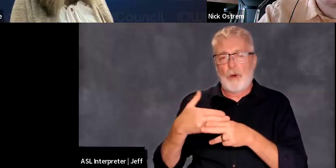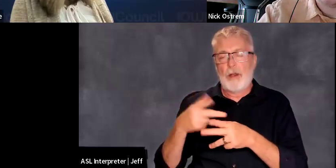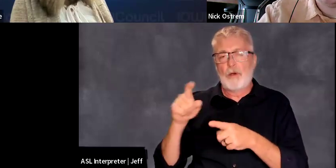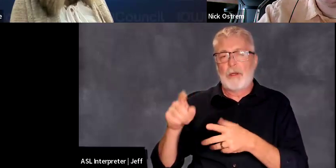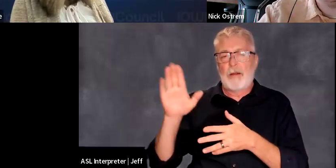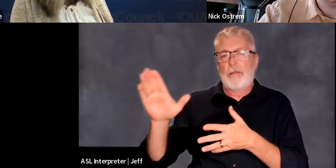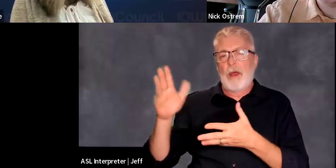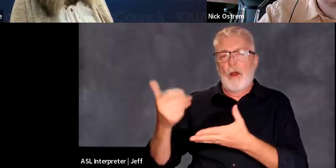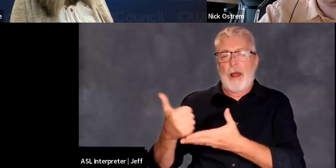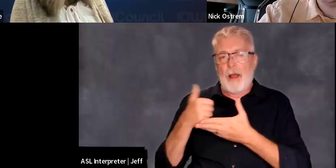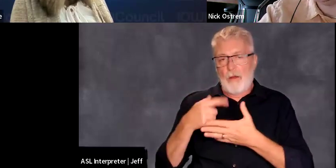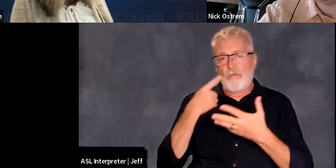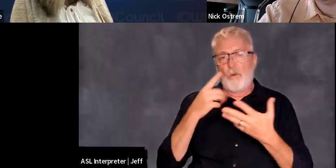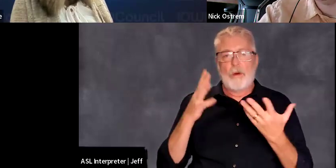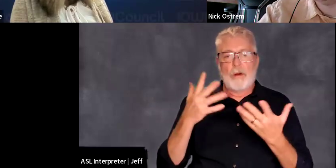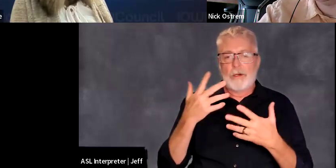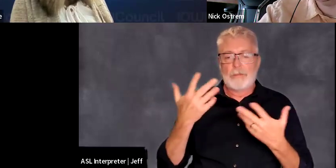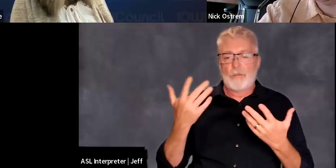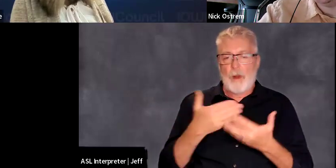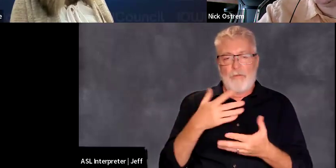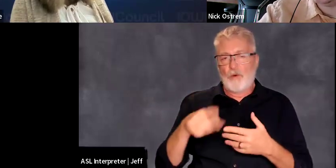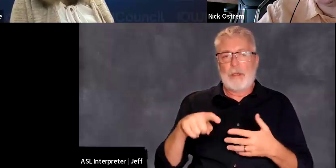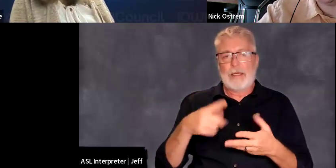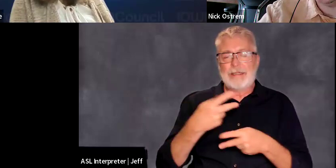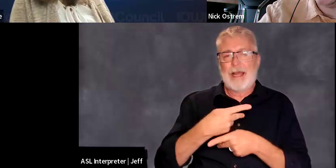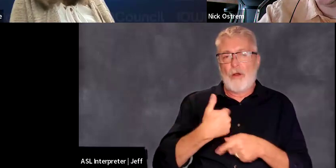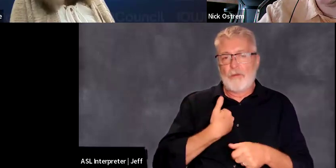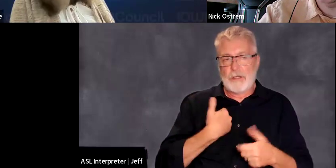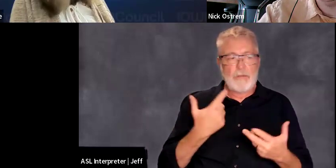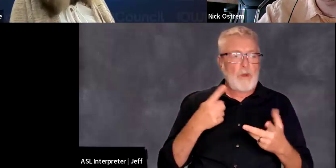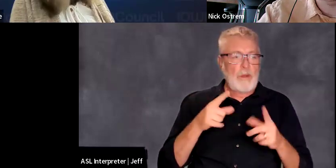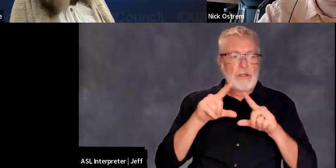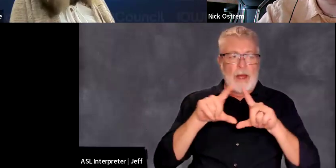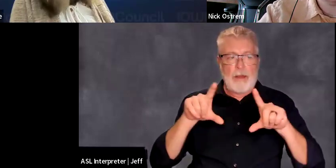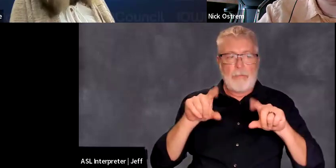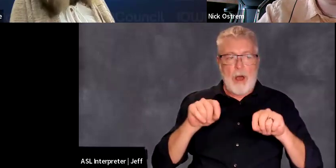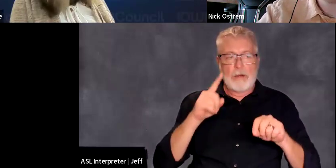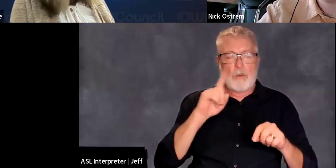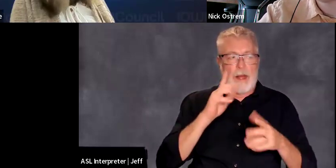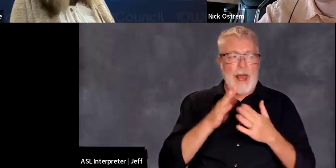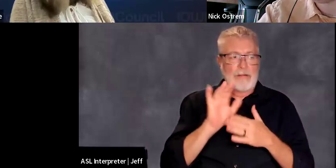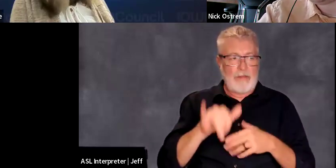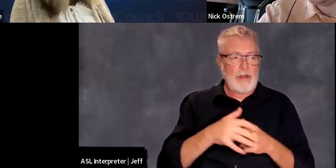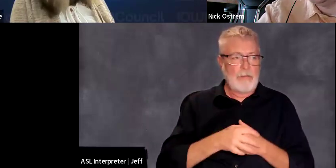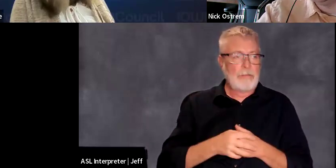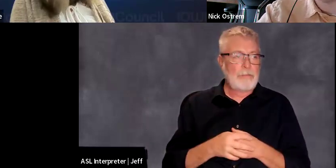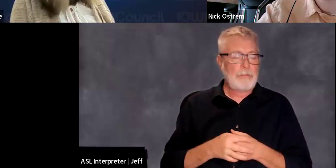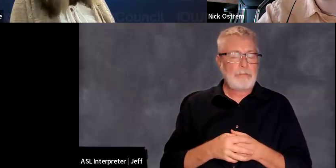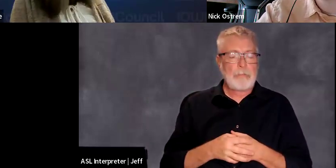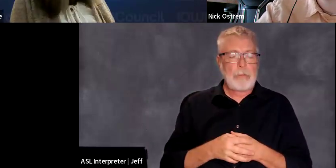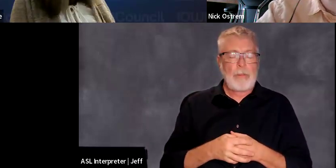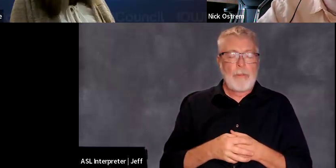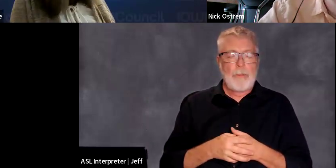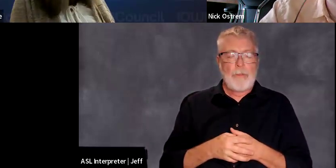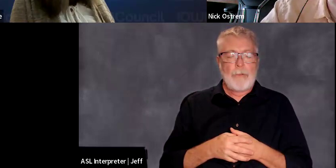is that you are needing to do. So there's an extra box there that will ask that question.